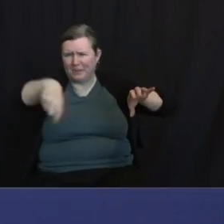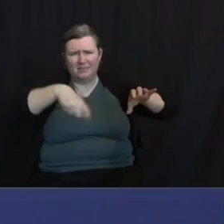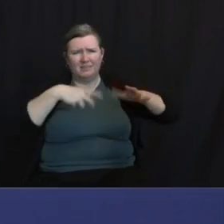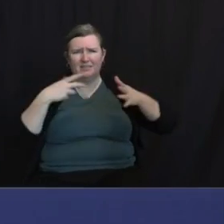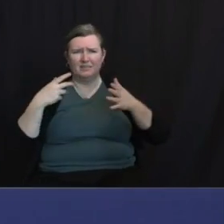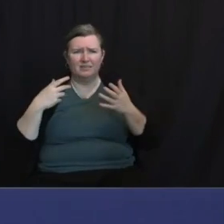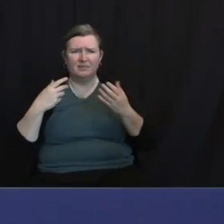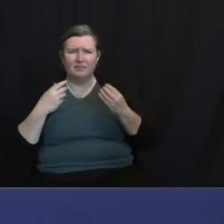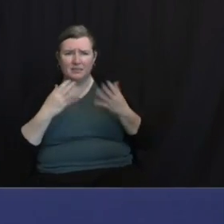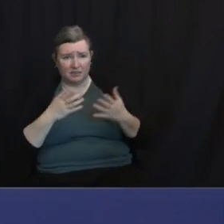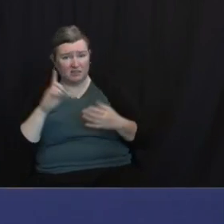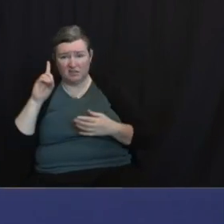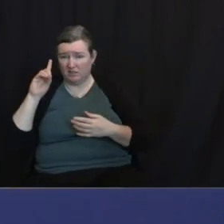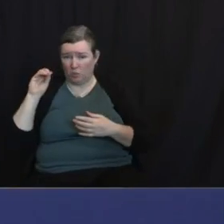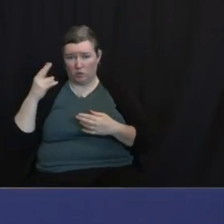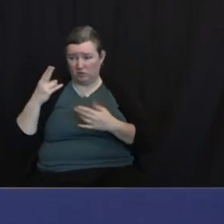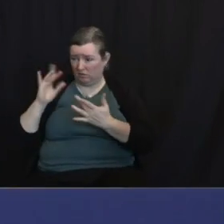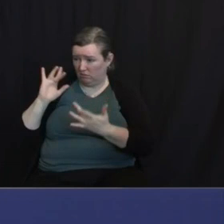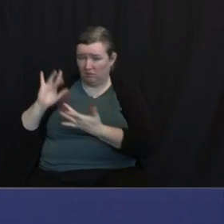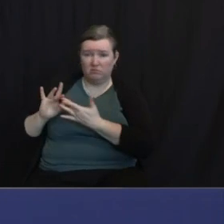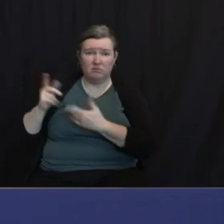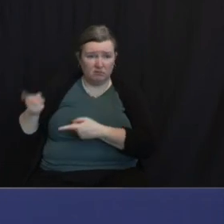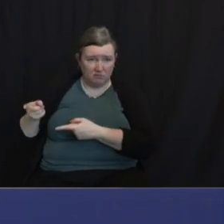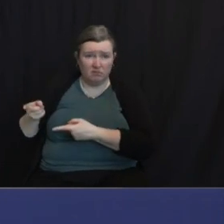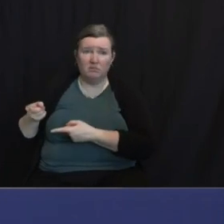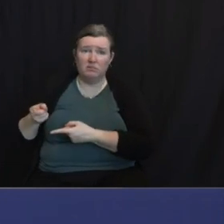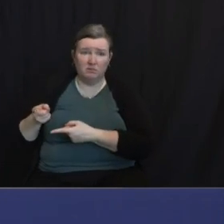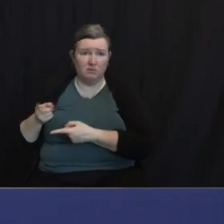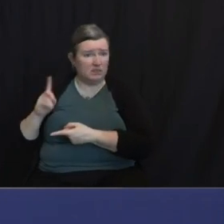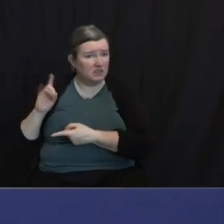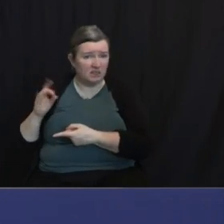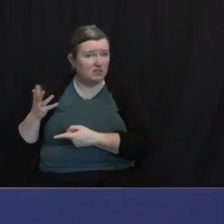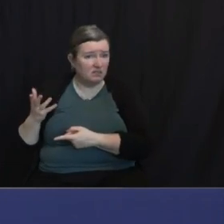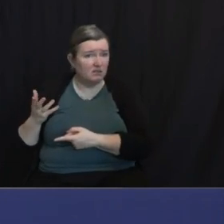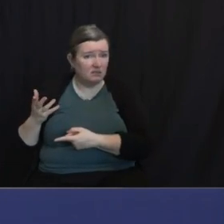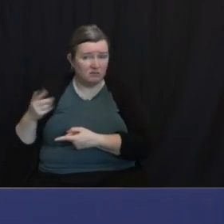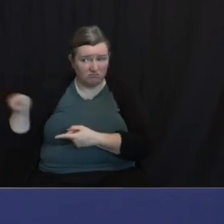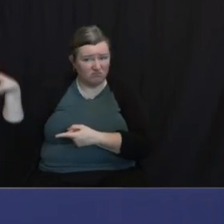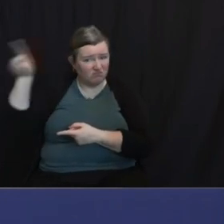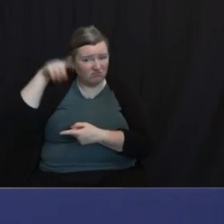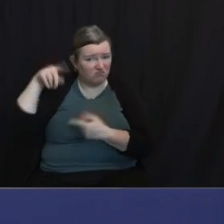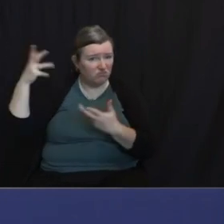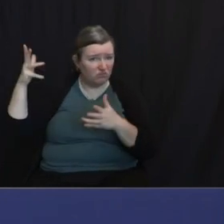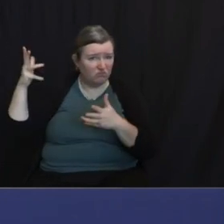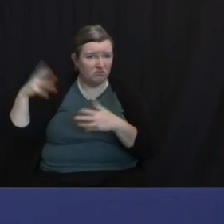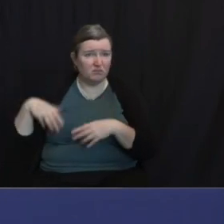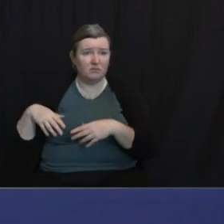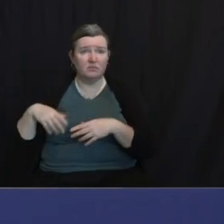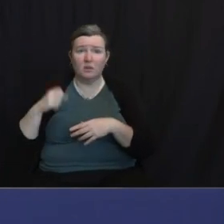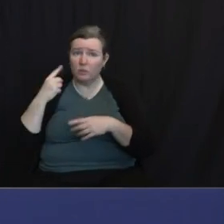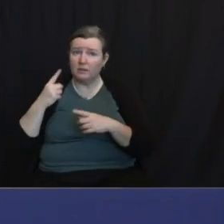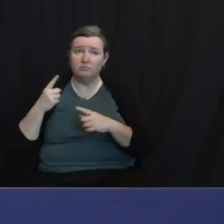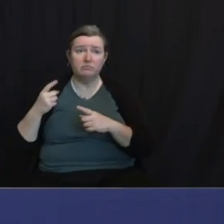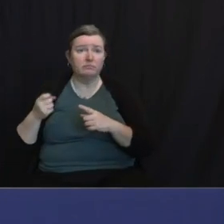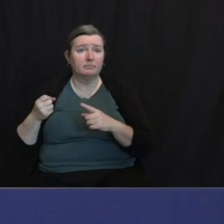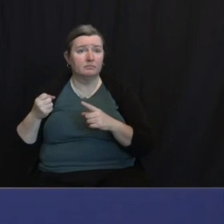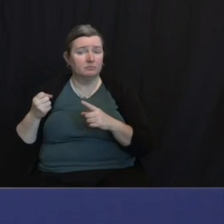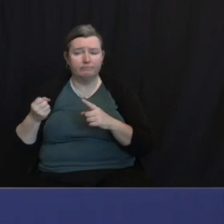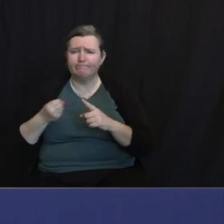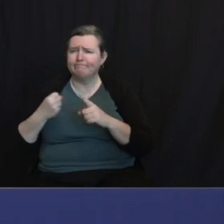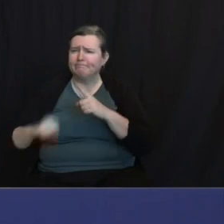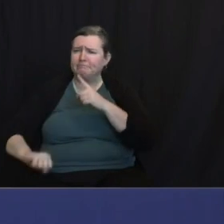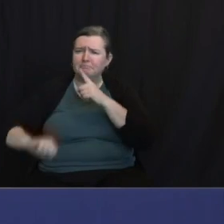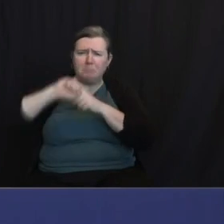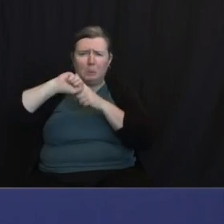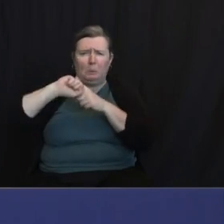did. Thirdly, we were clobbered. Every state in America was clobbered. We mourn every loss of life, but